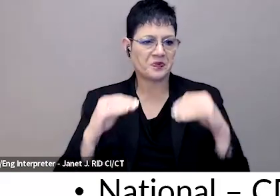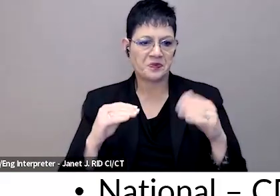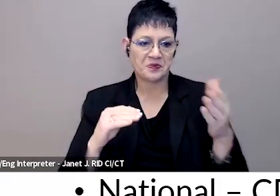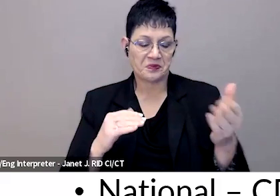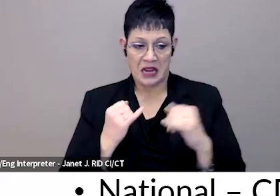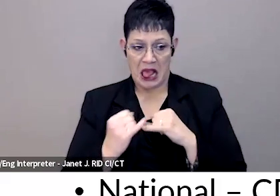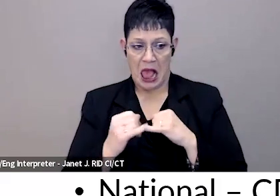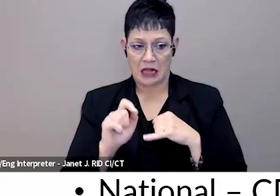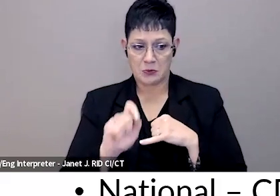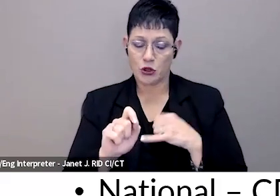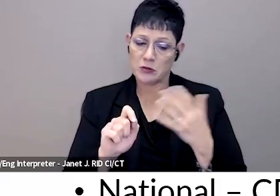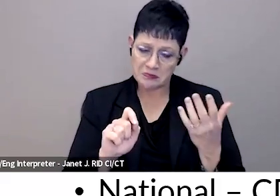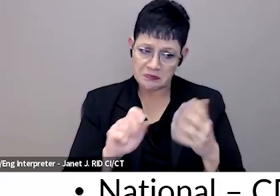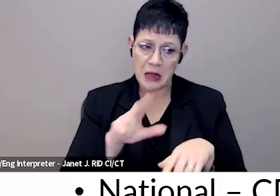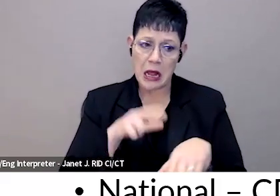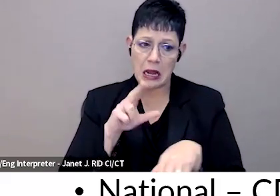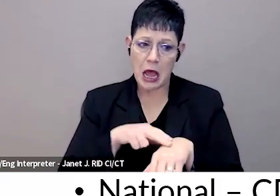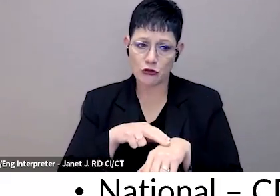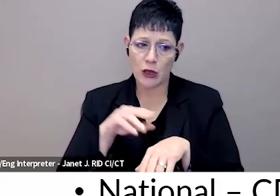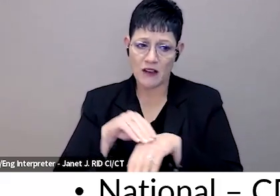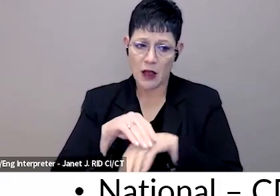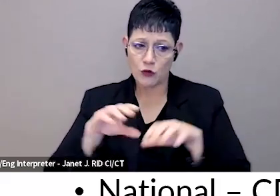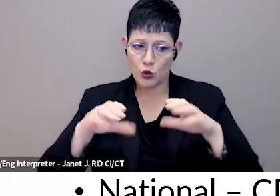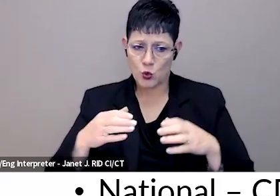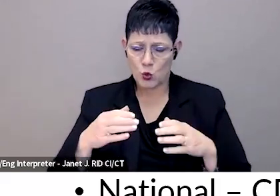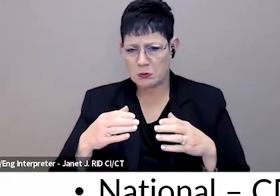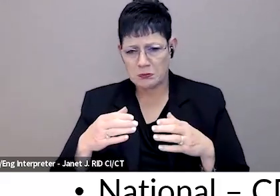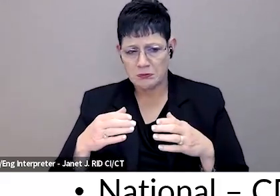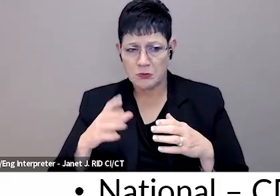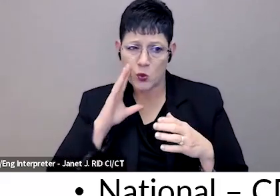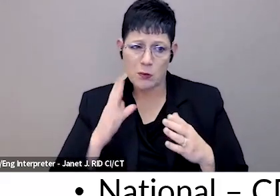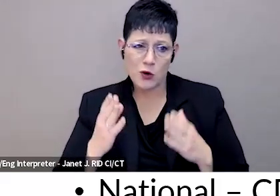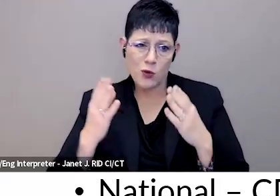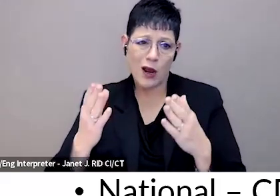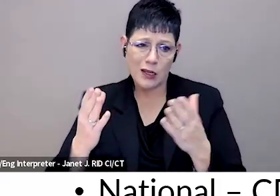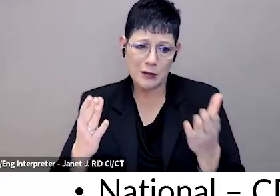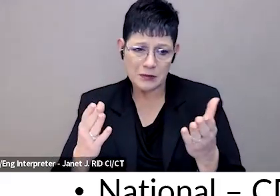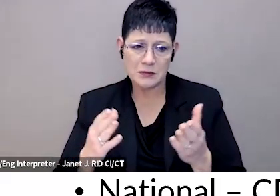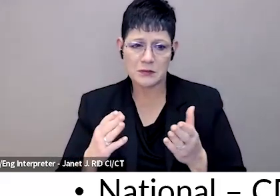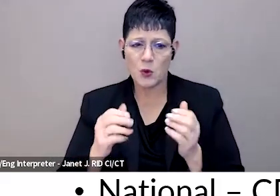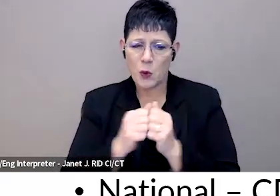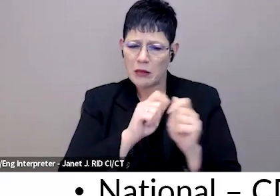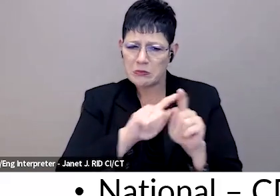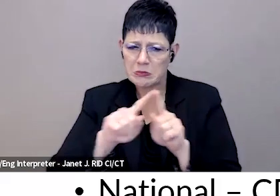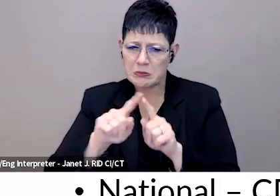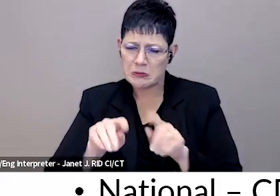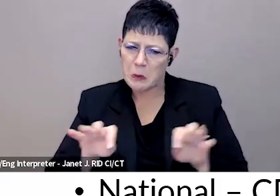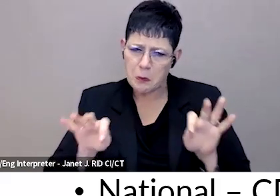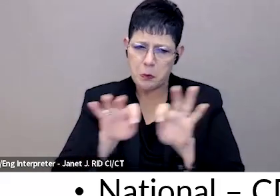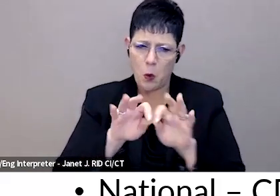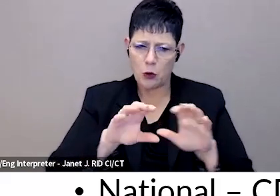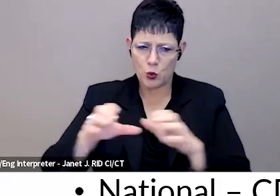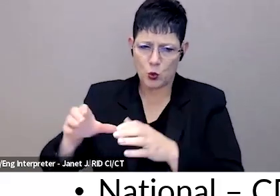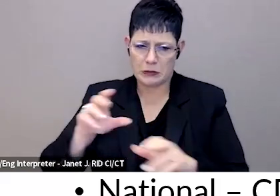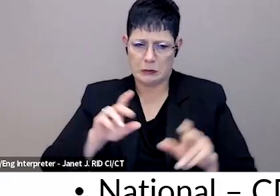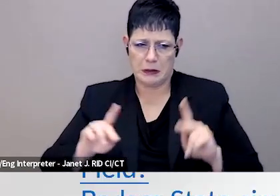that could be represented with all the federal agencies involved, state agencies, and key collaborators. Next,